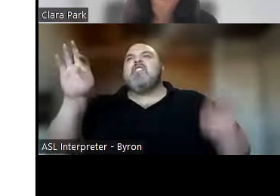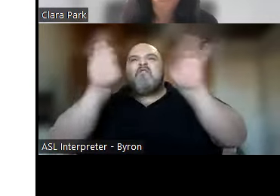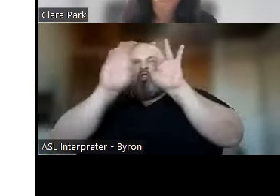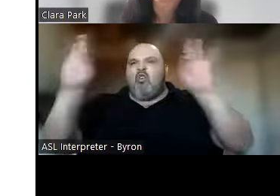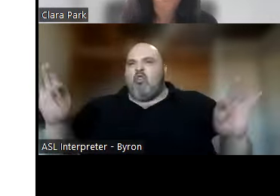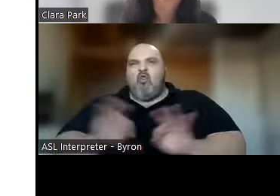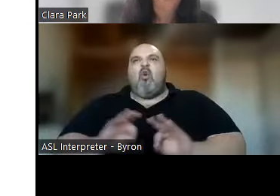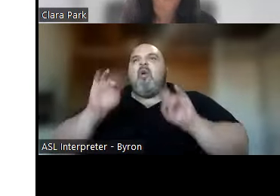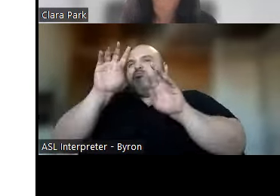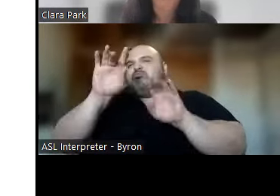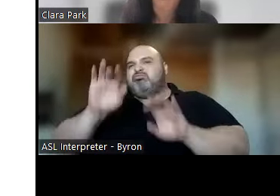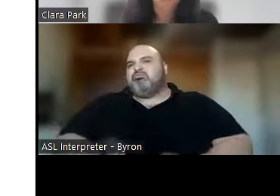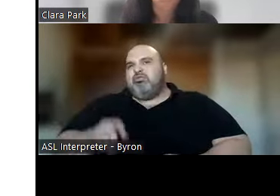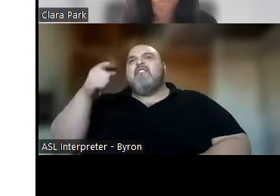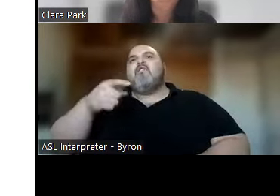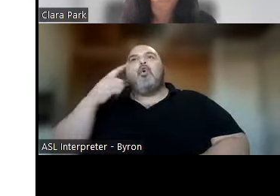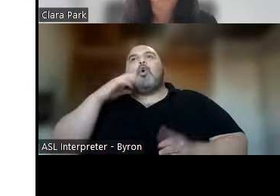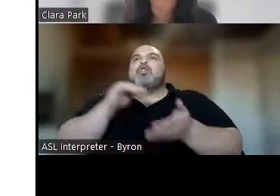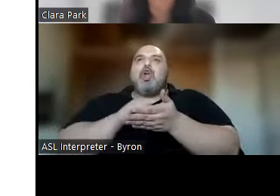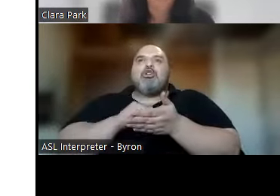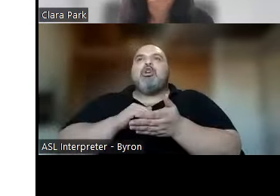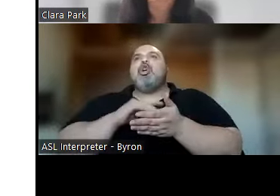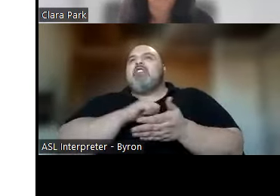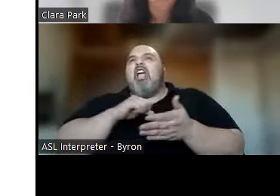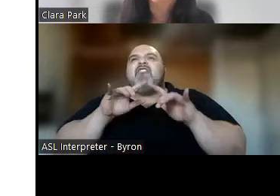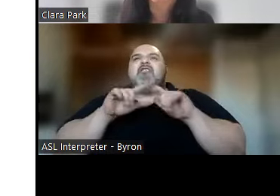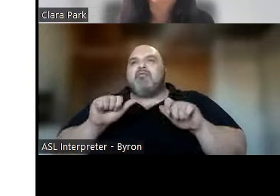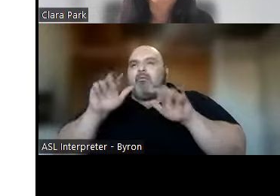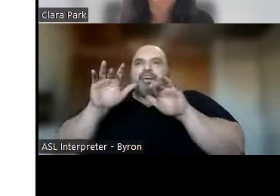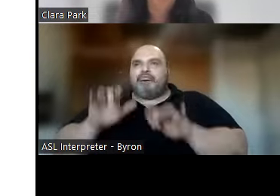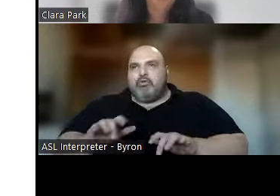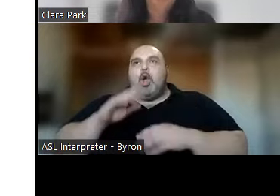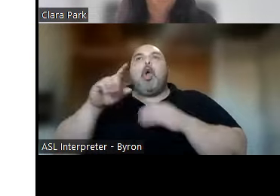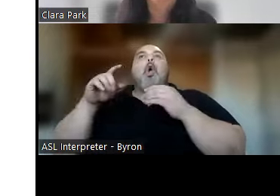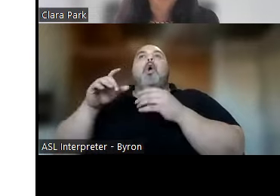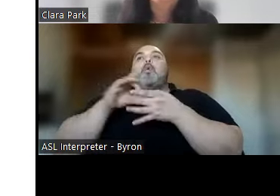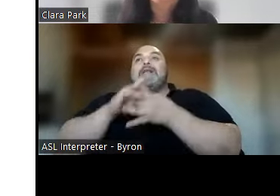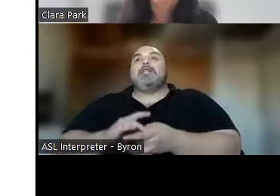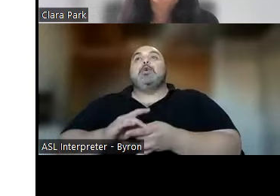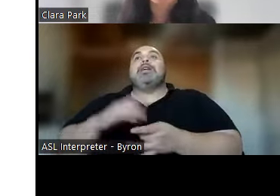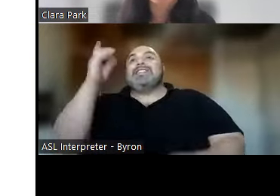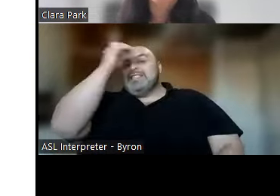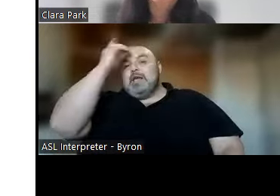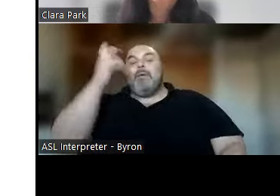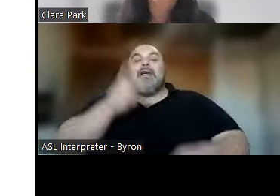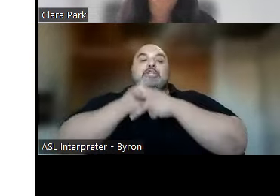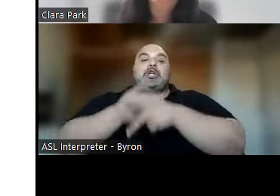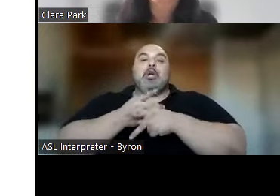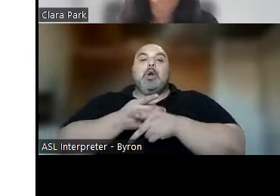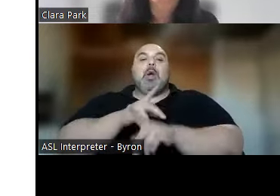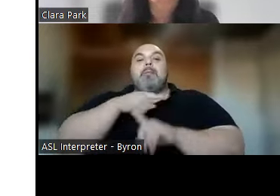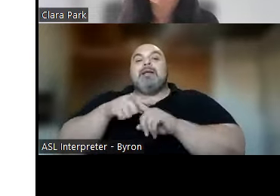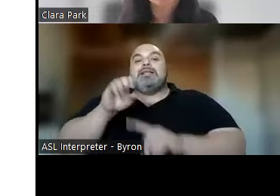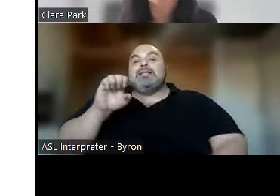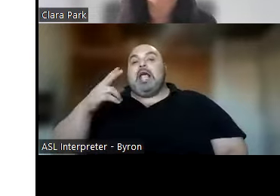And this is meant for clinicians to kind of get real-time support and decision-making around dementia care. We also have ECHO conferences, which are, of